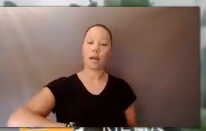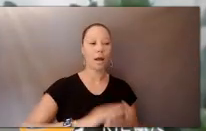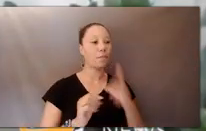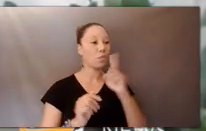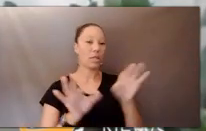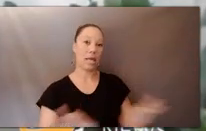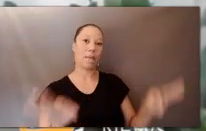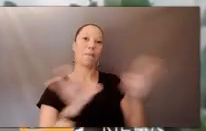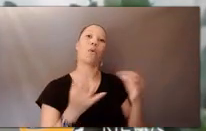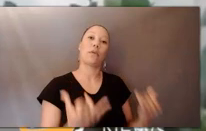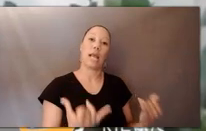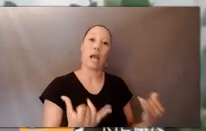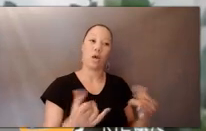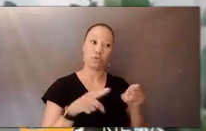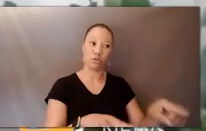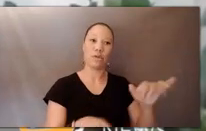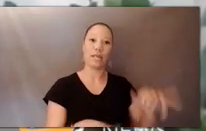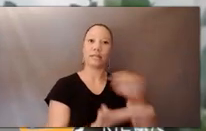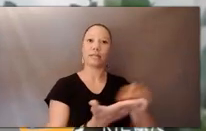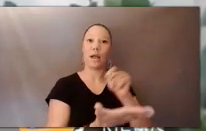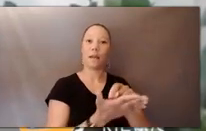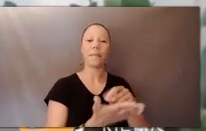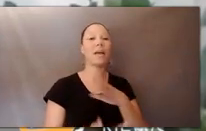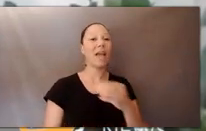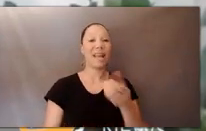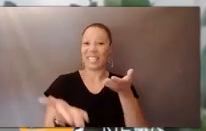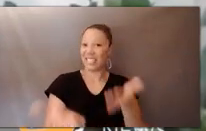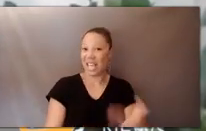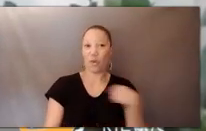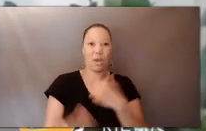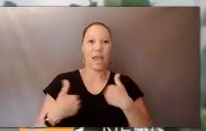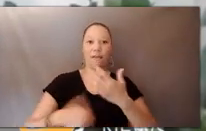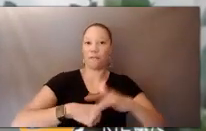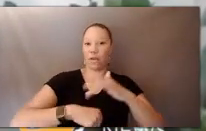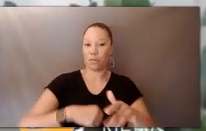bigger role than in those scenarios. And those are there. We have those things.